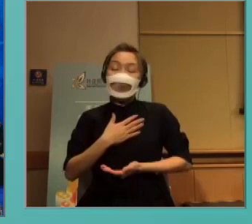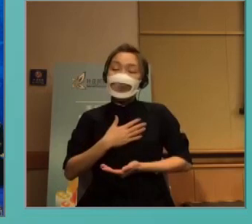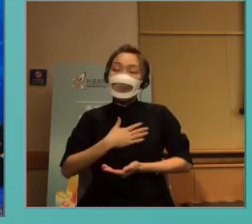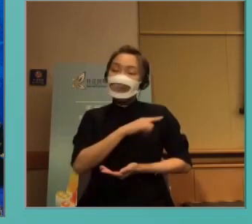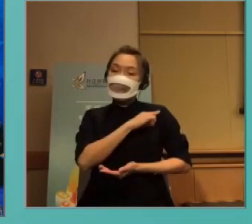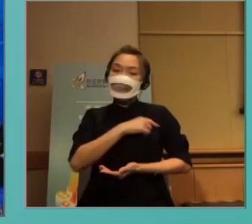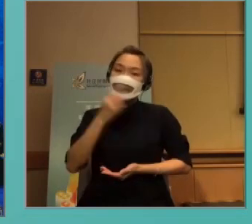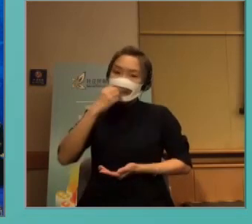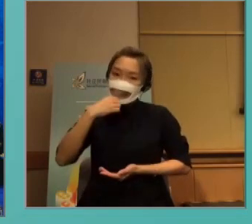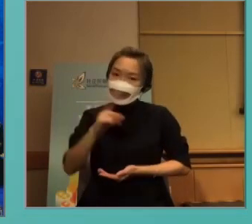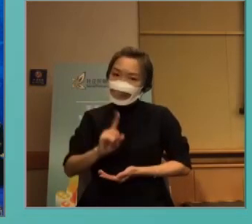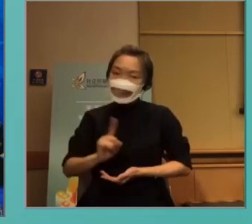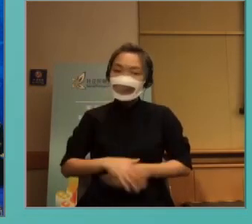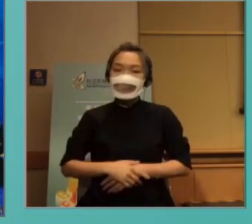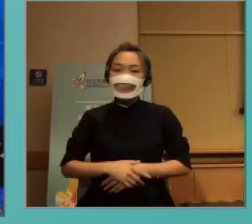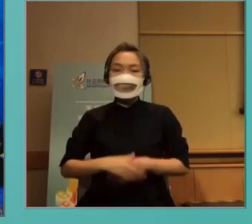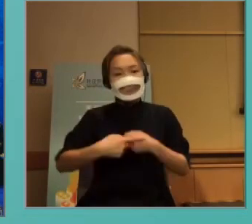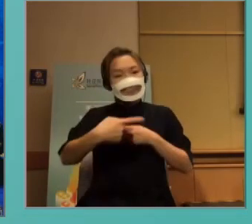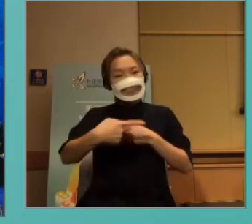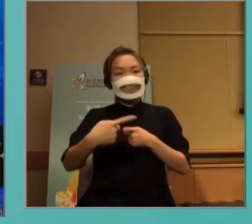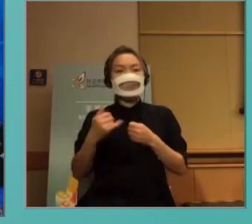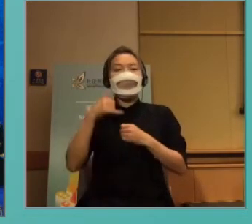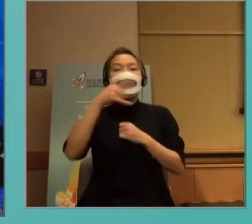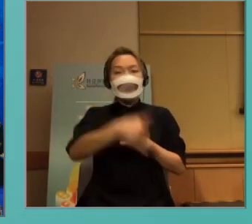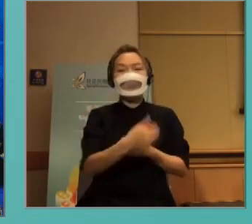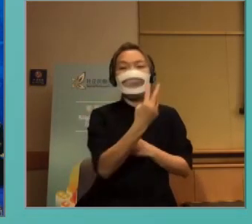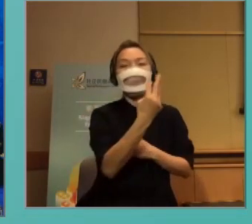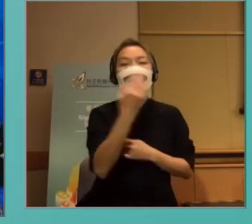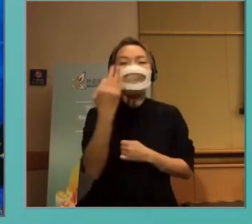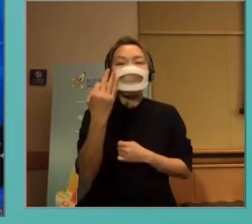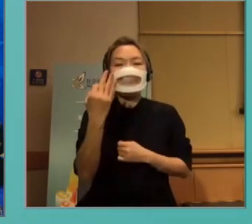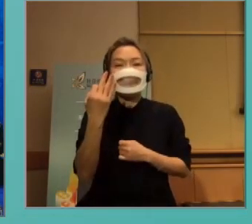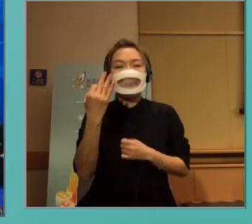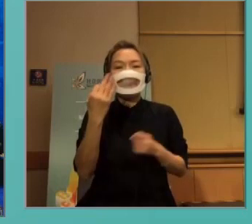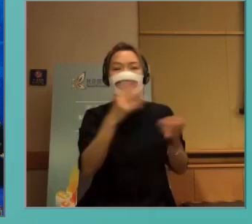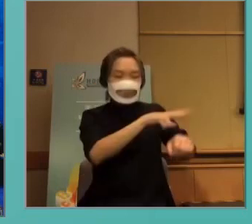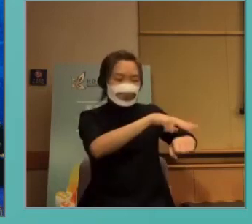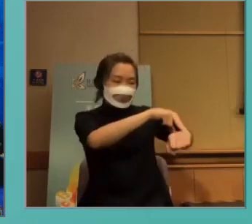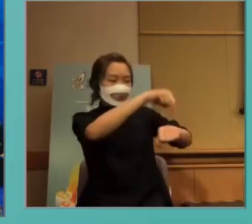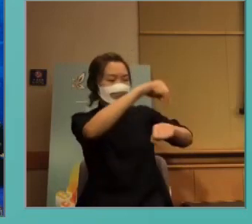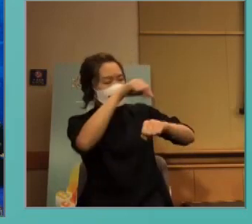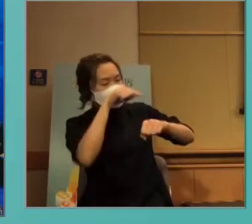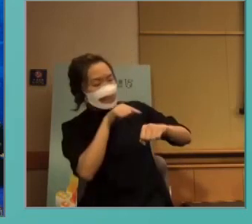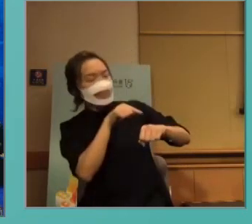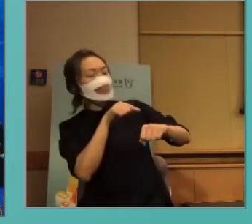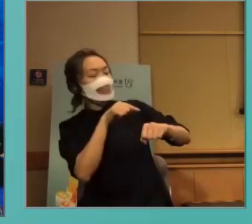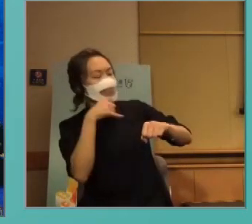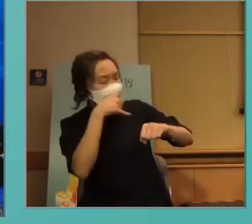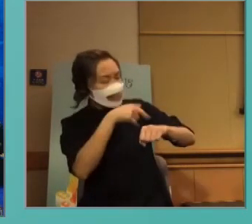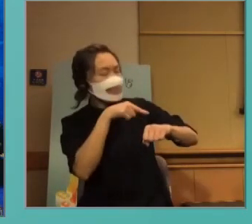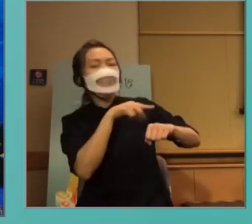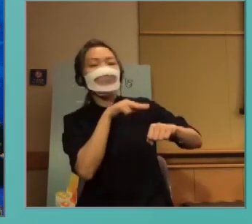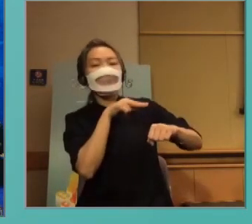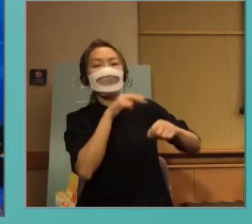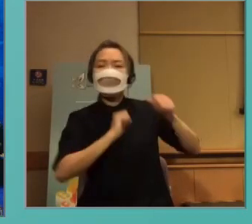the Web3, including the NFT space and metaverse, was through reading news articles and watching